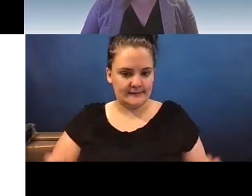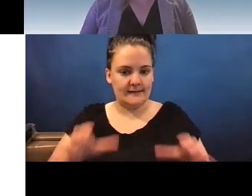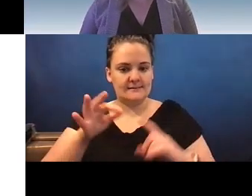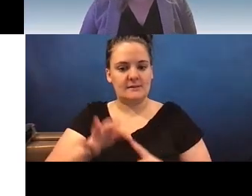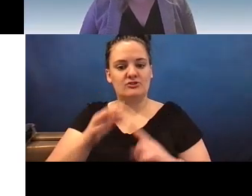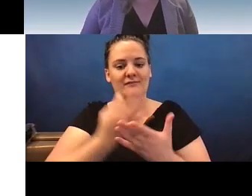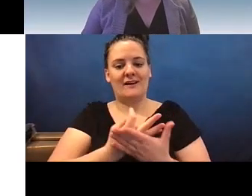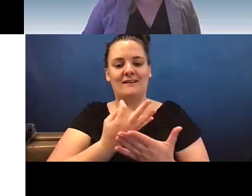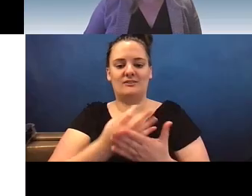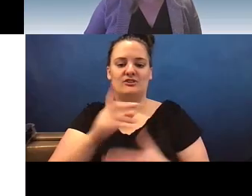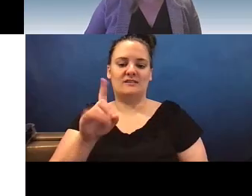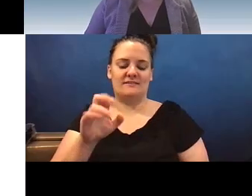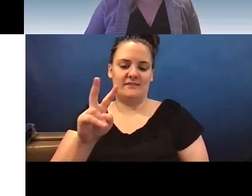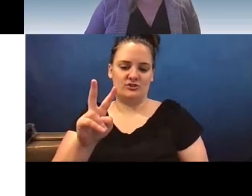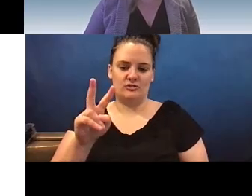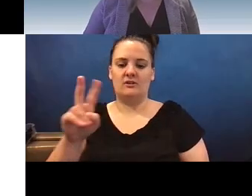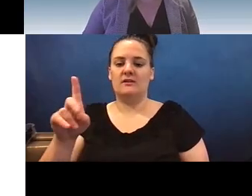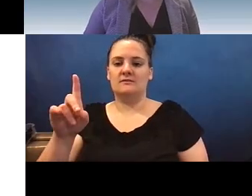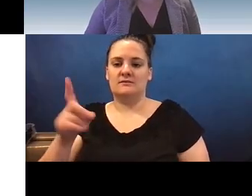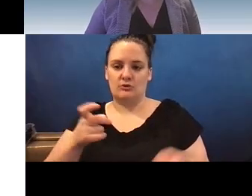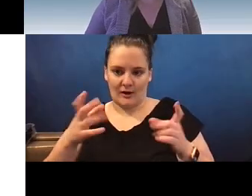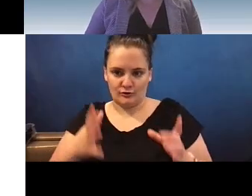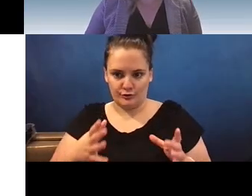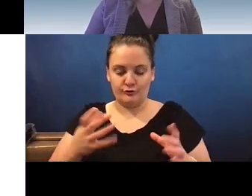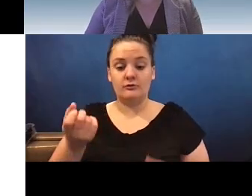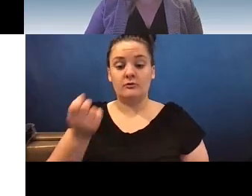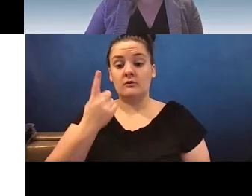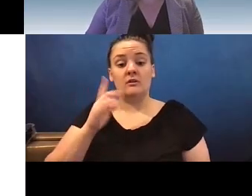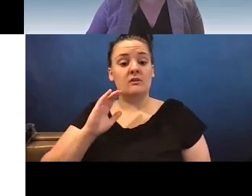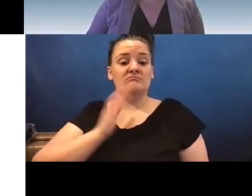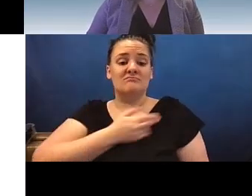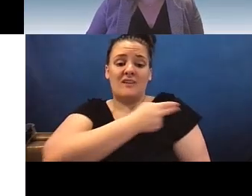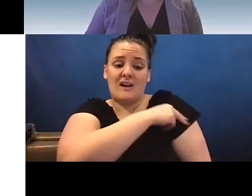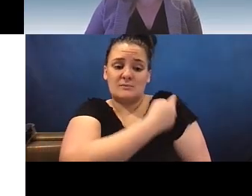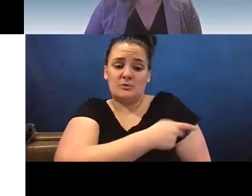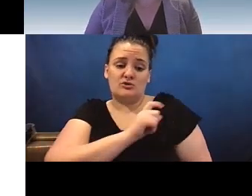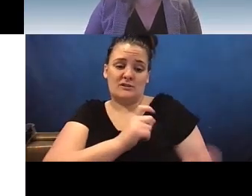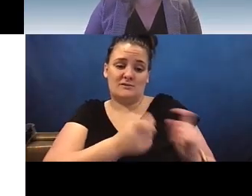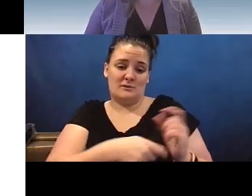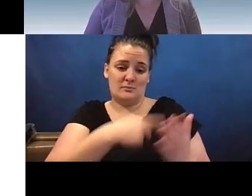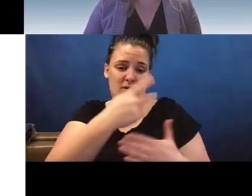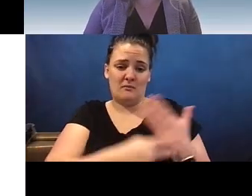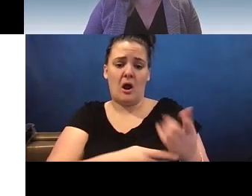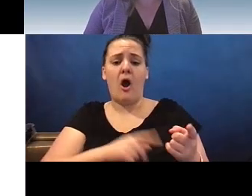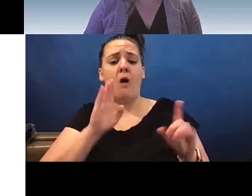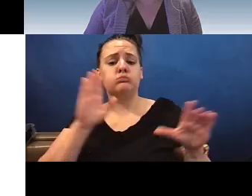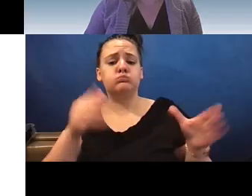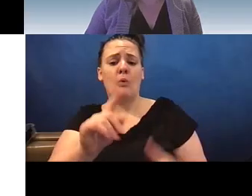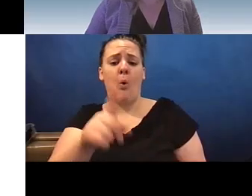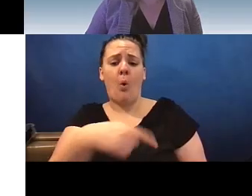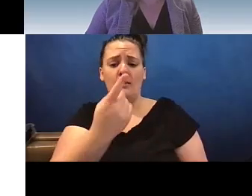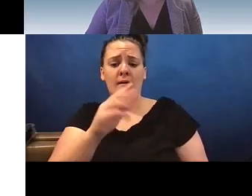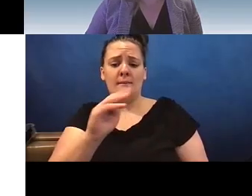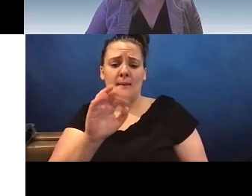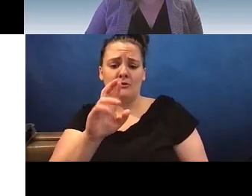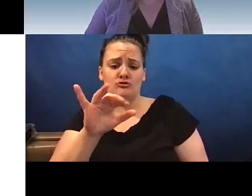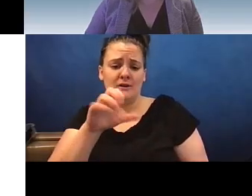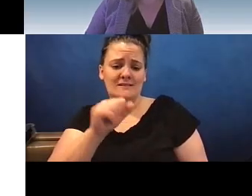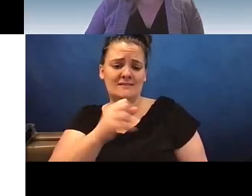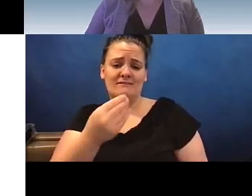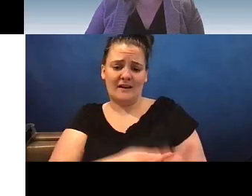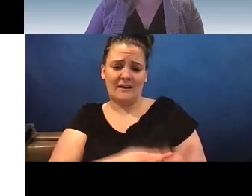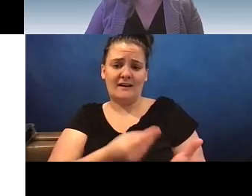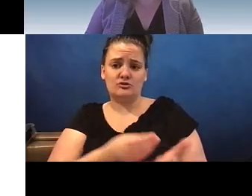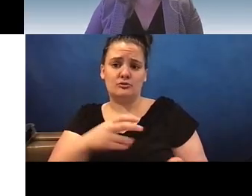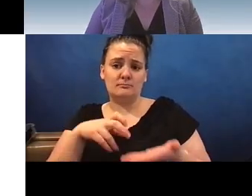Director. Hospital Transformation Program is about more than just meeting performance metrics and financial reimbursement.